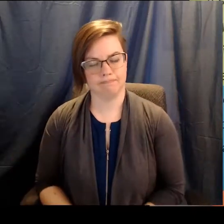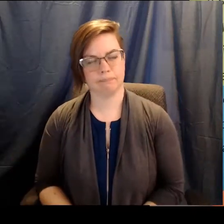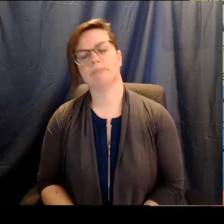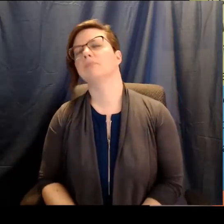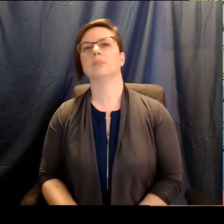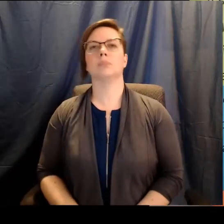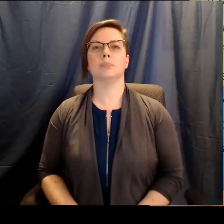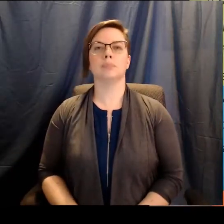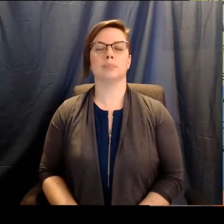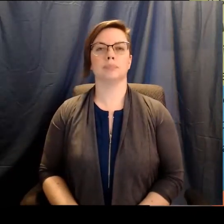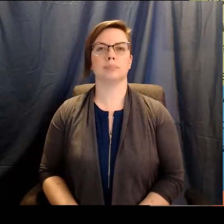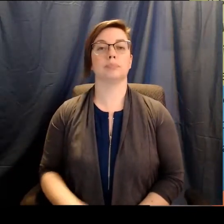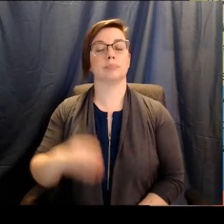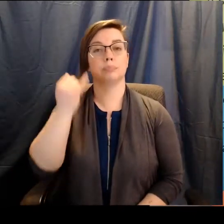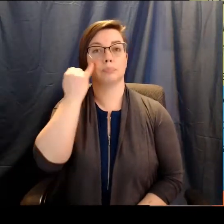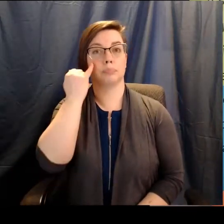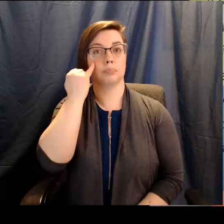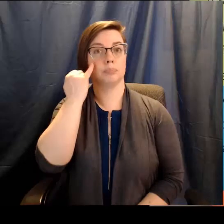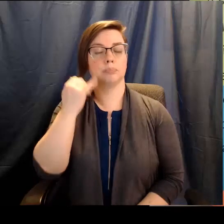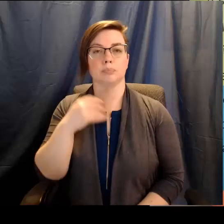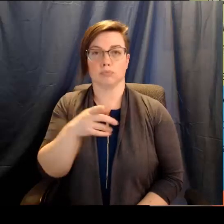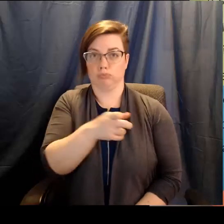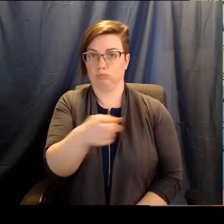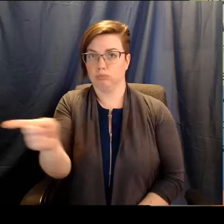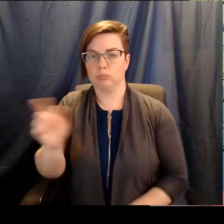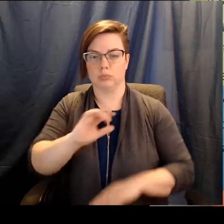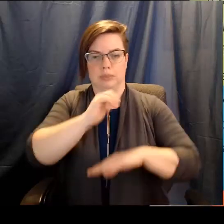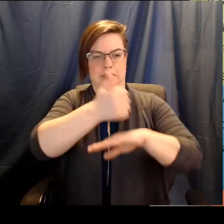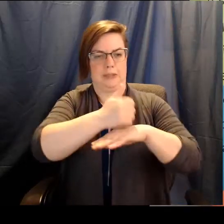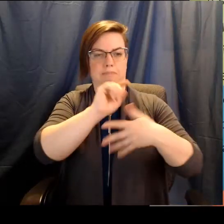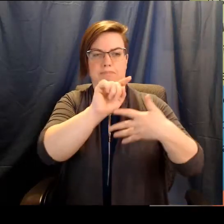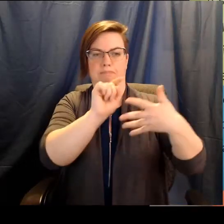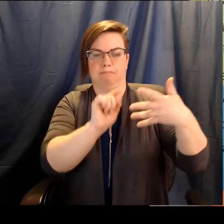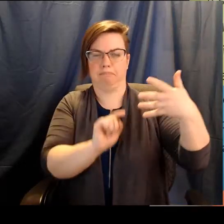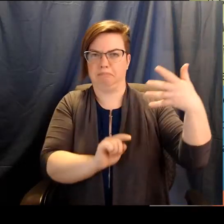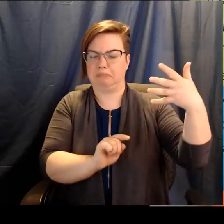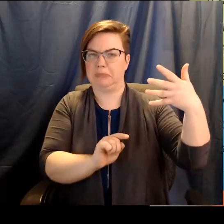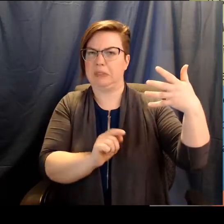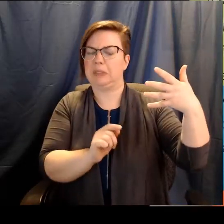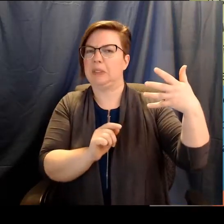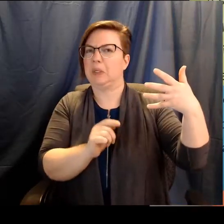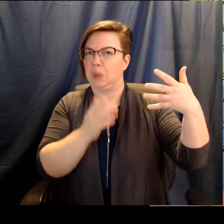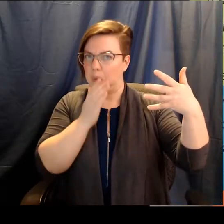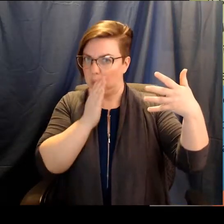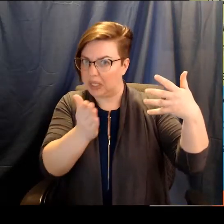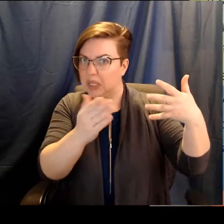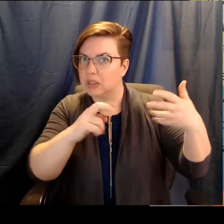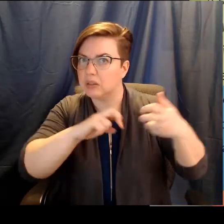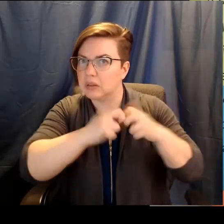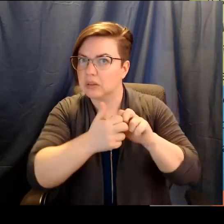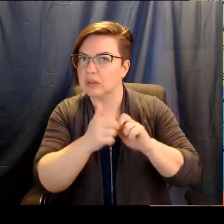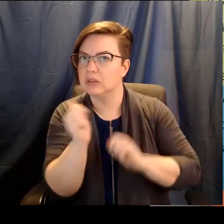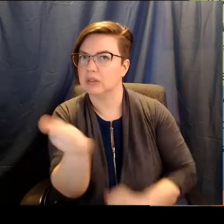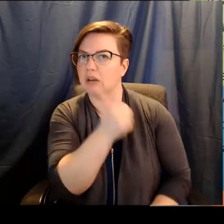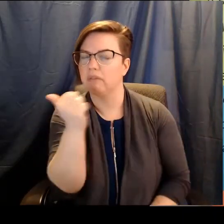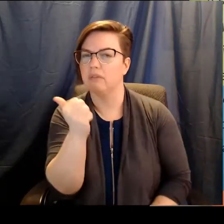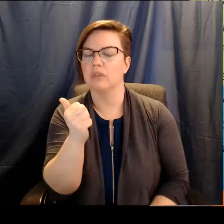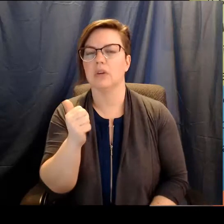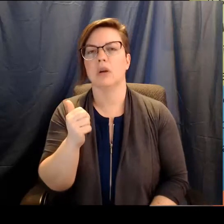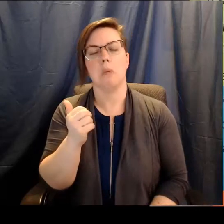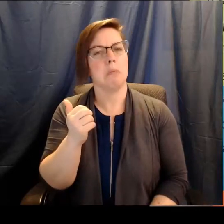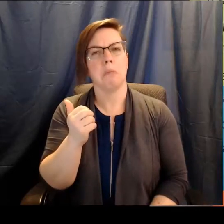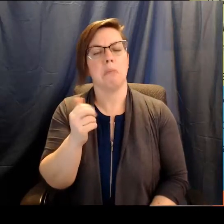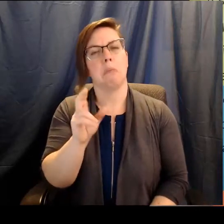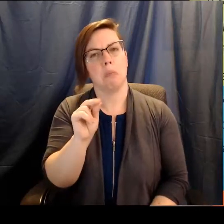nuisance injury just because they are set up in a specific way, but you increase your risk, right? We're always looking at trying to